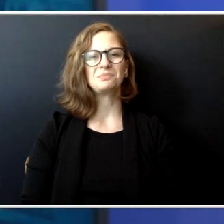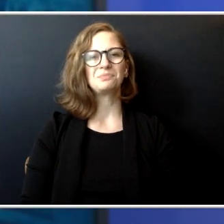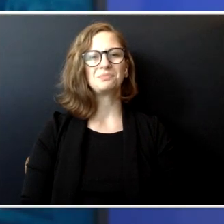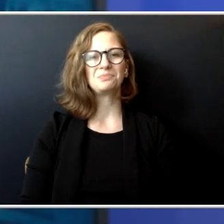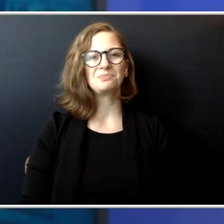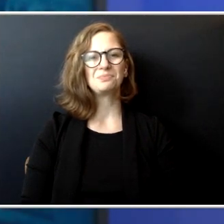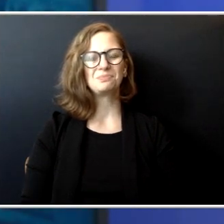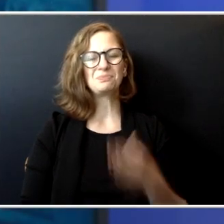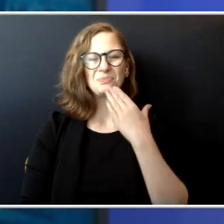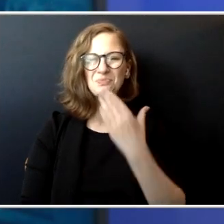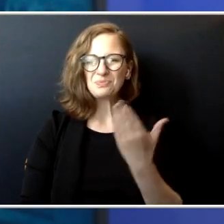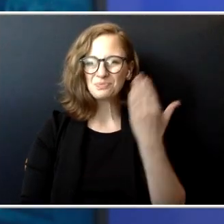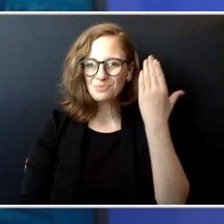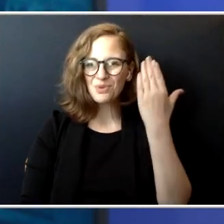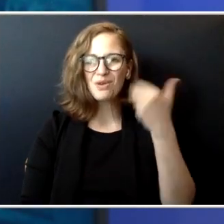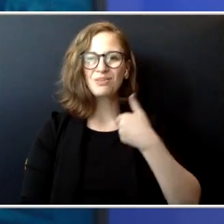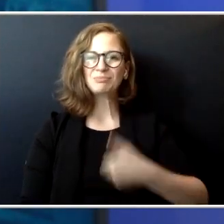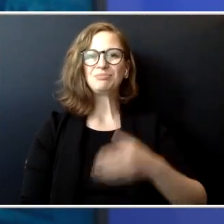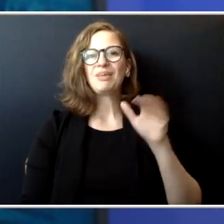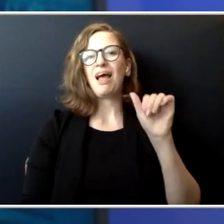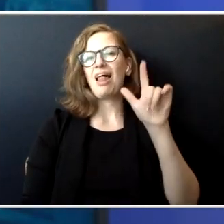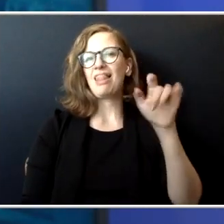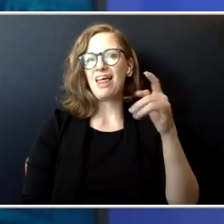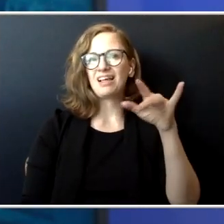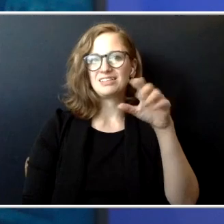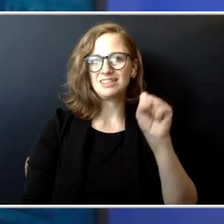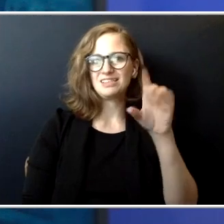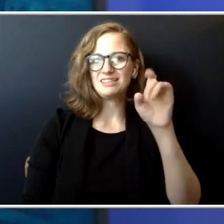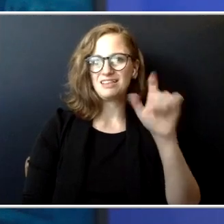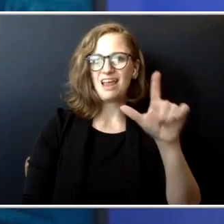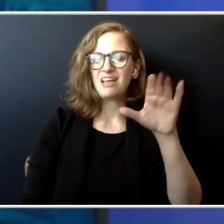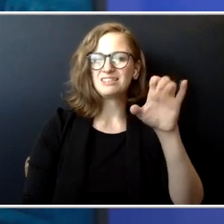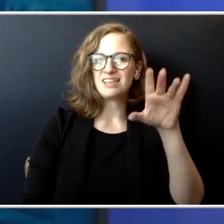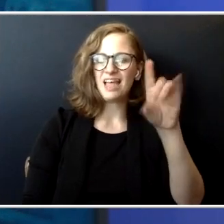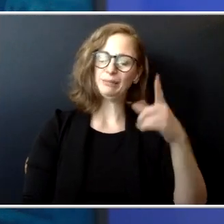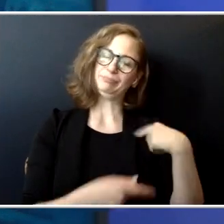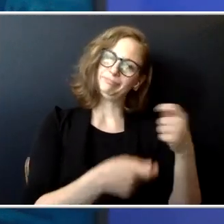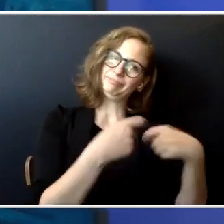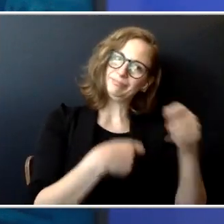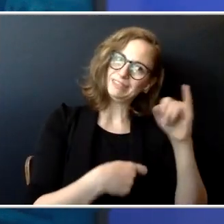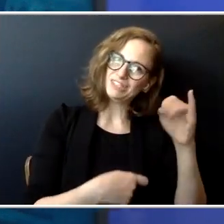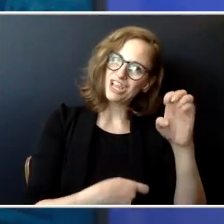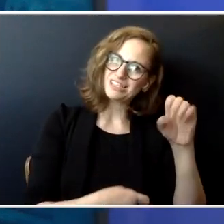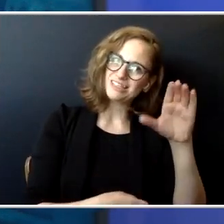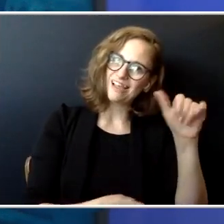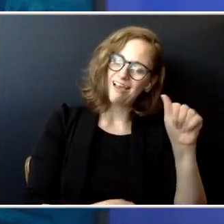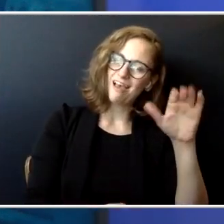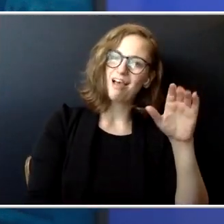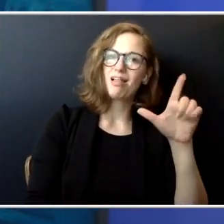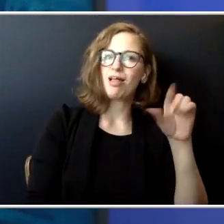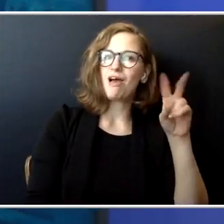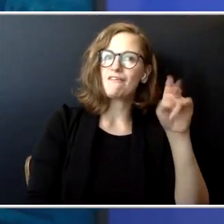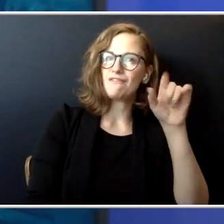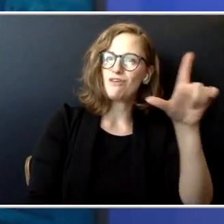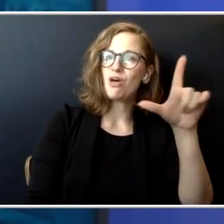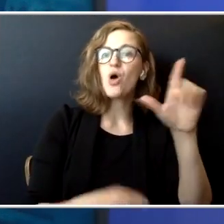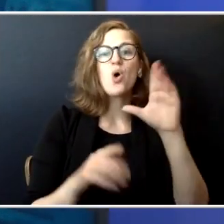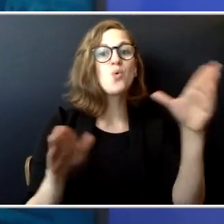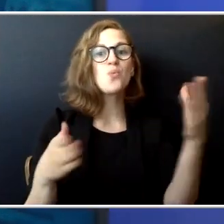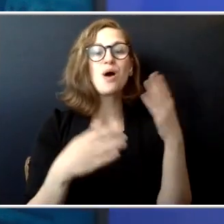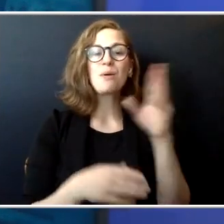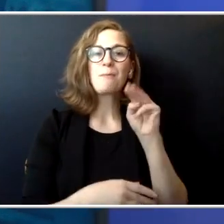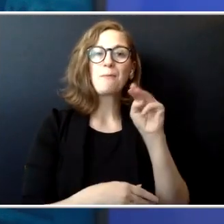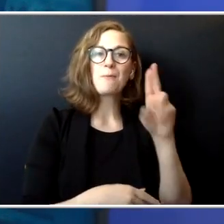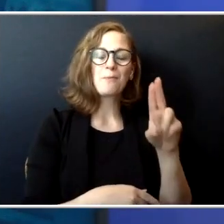Good morning. I'm Alexis Del Cid in for Jessica Lovell. Welcome to the Morning Medical Update. Tiny glands, sometimes as small as